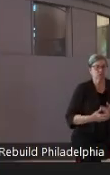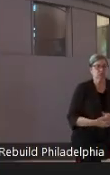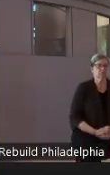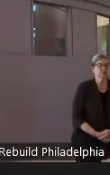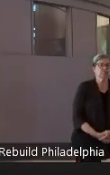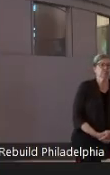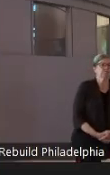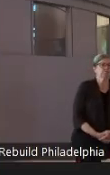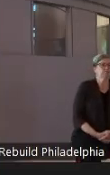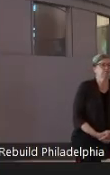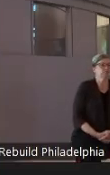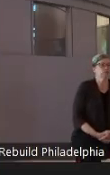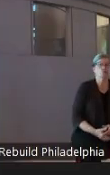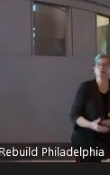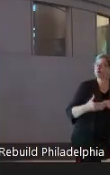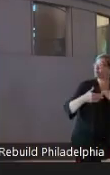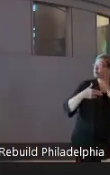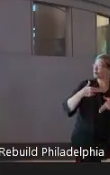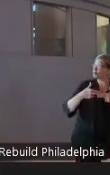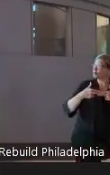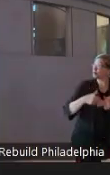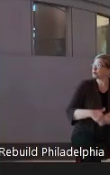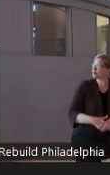questions. So next slide.